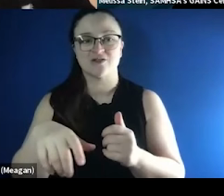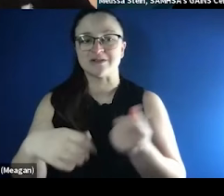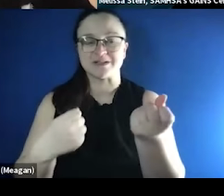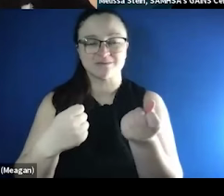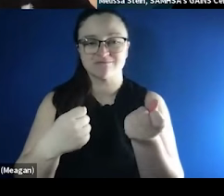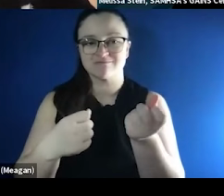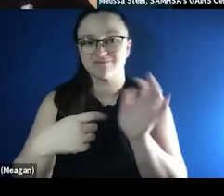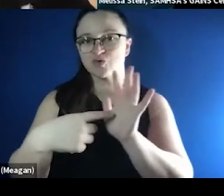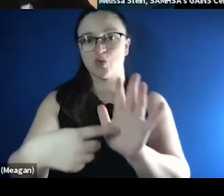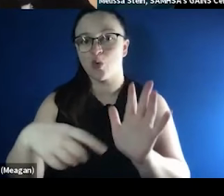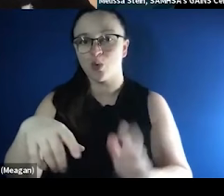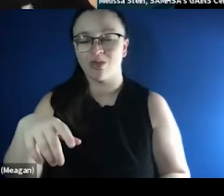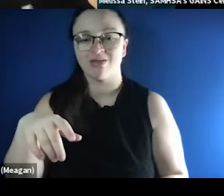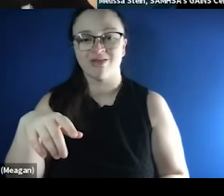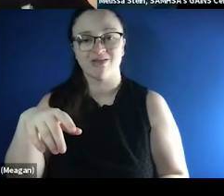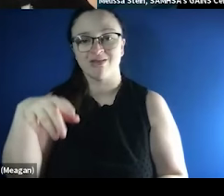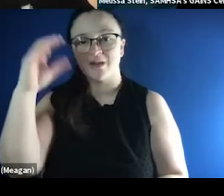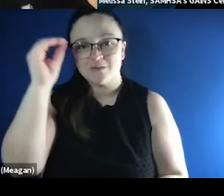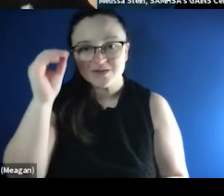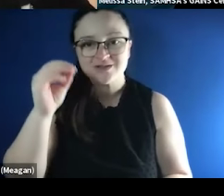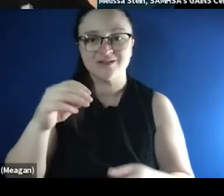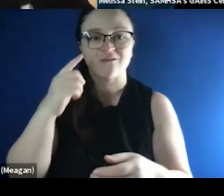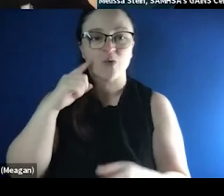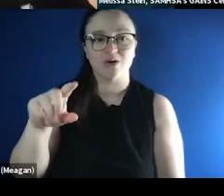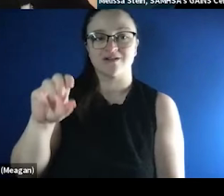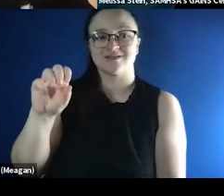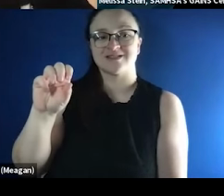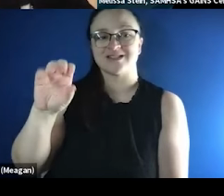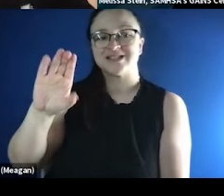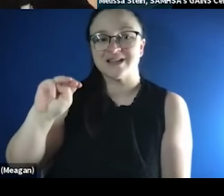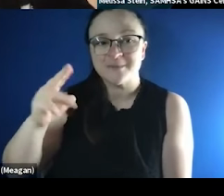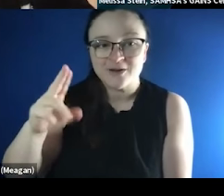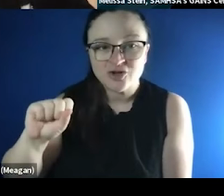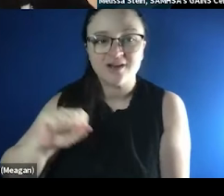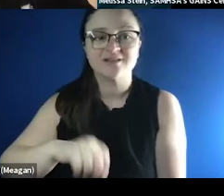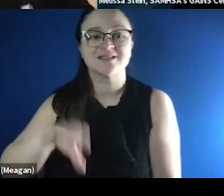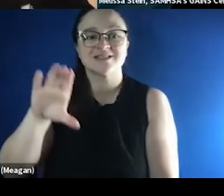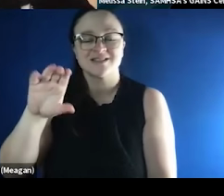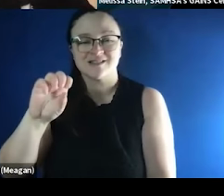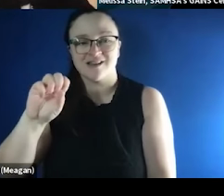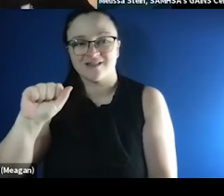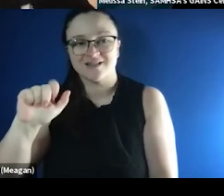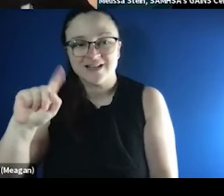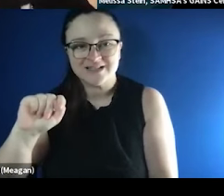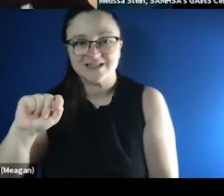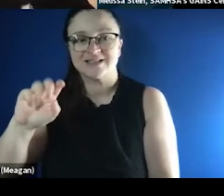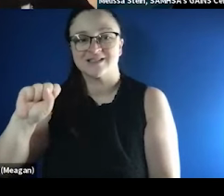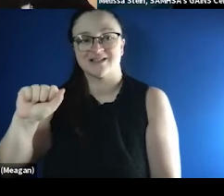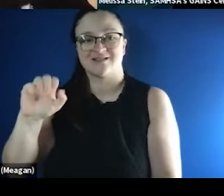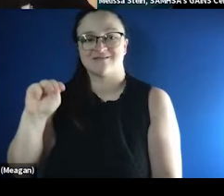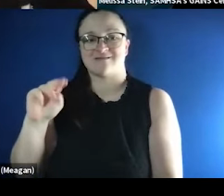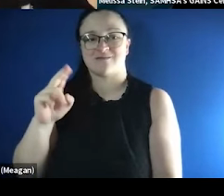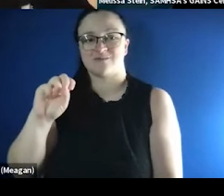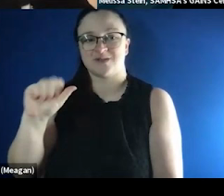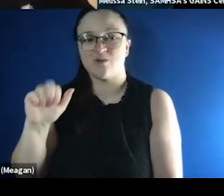or policies of the Center for Mental Health Services, the Center for Substance Abuse Treatment, the Substance Abuse and Mental Health Services Administration, or